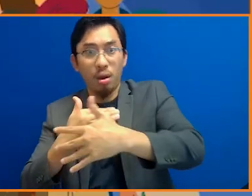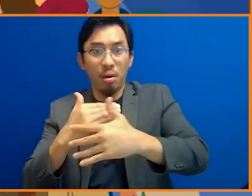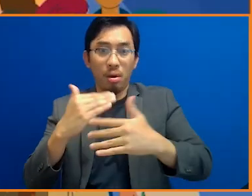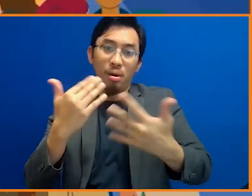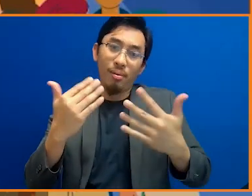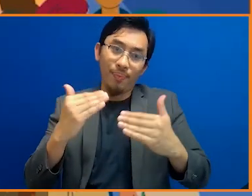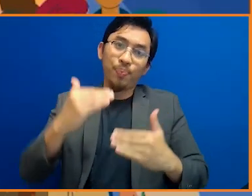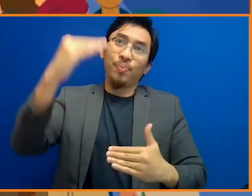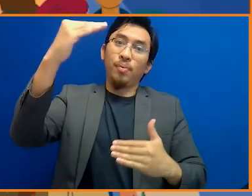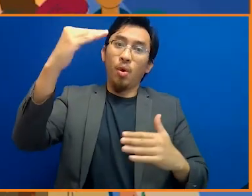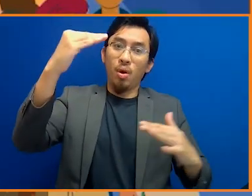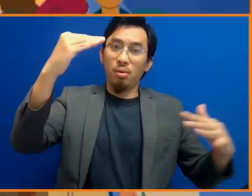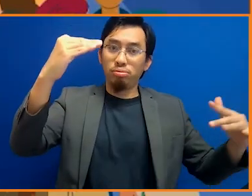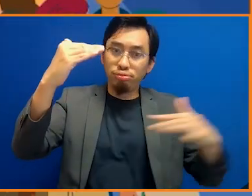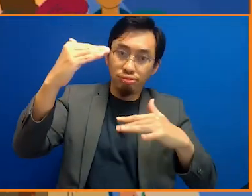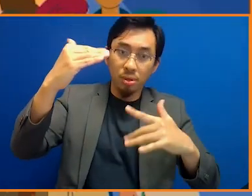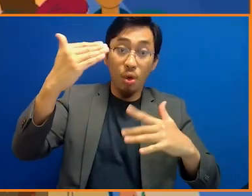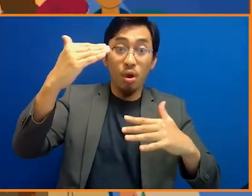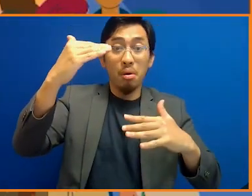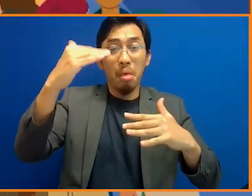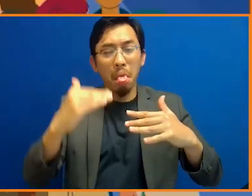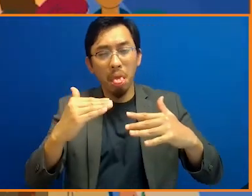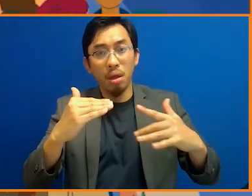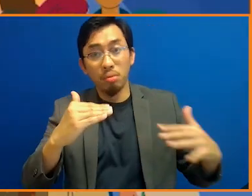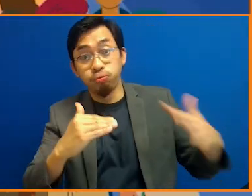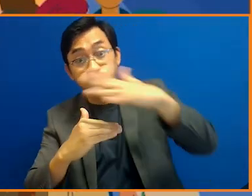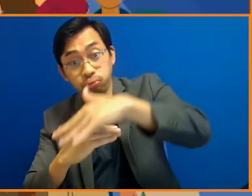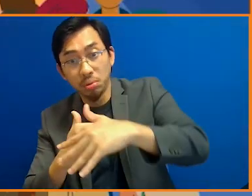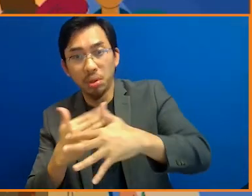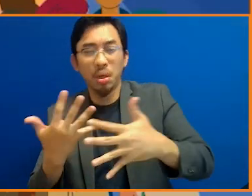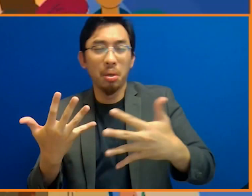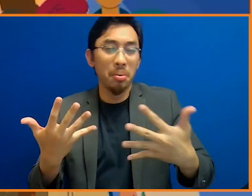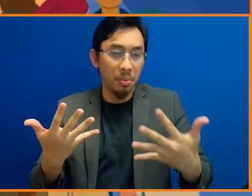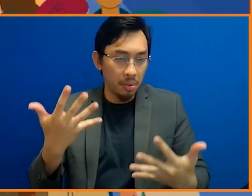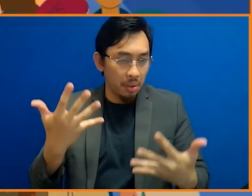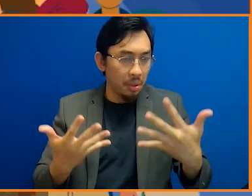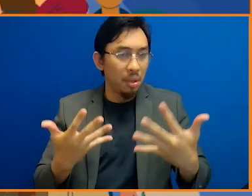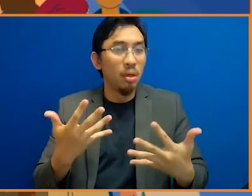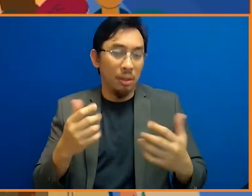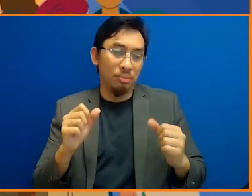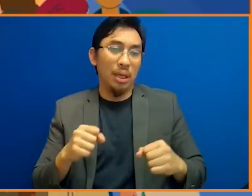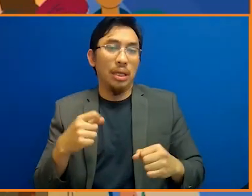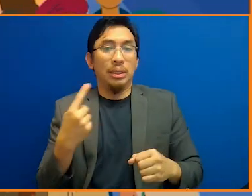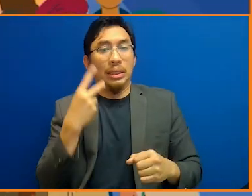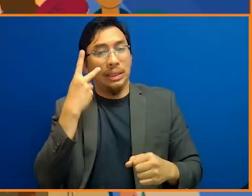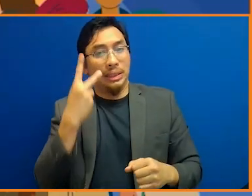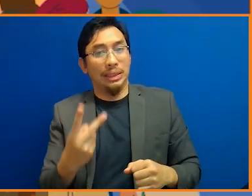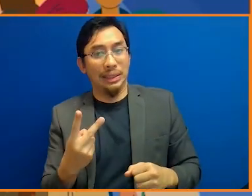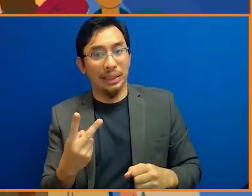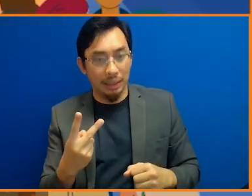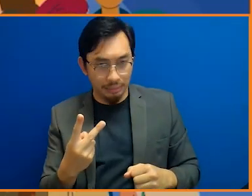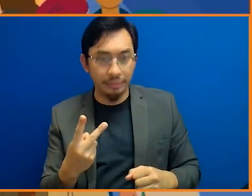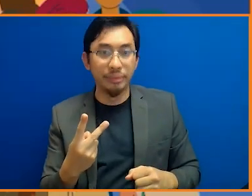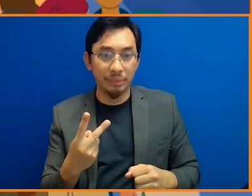So, and recently we also start to think about if we should increase the height,